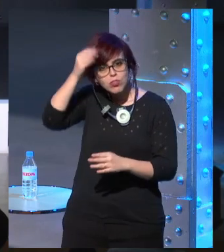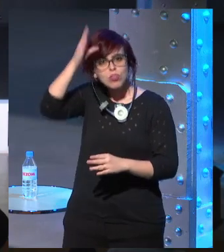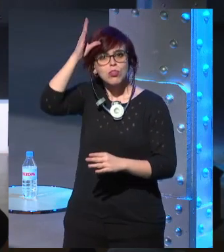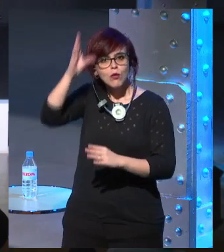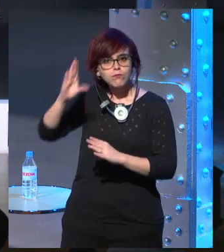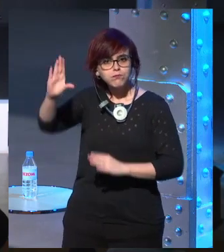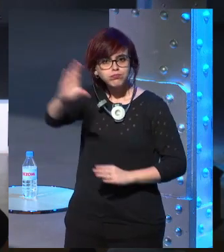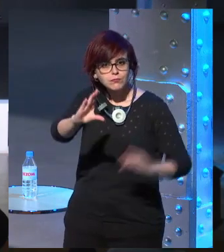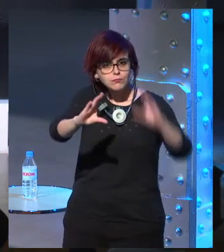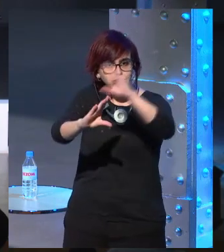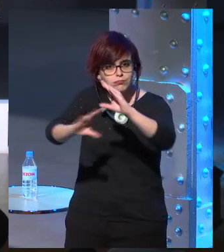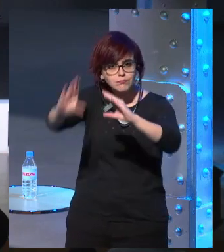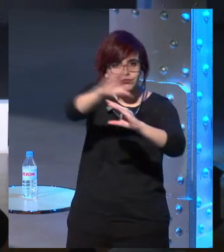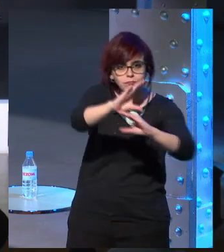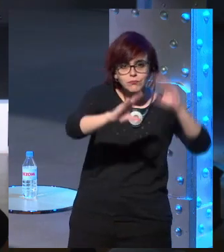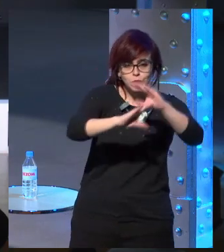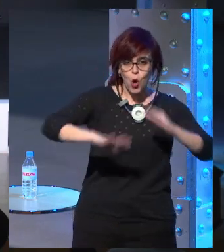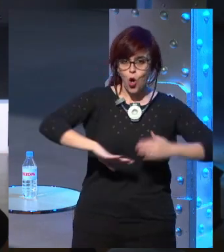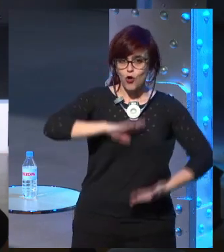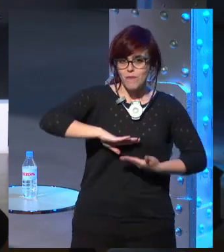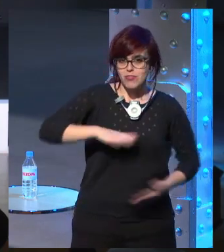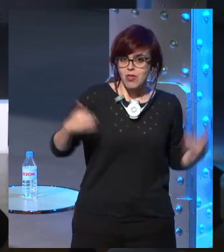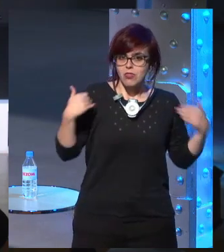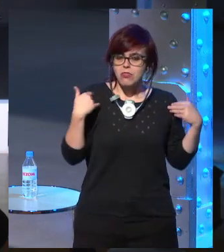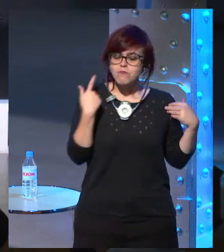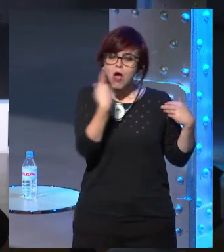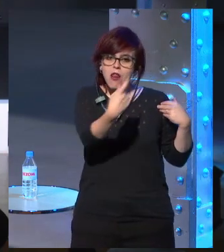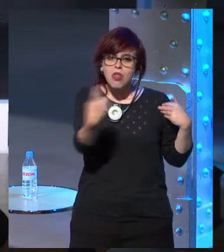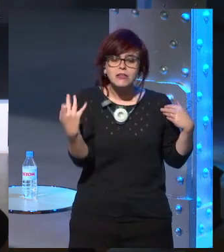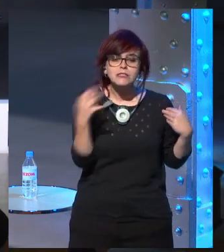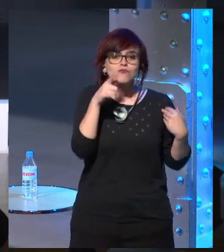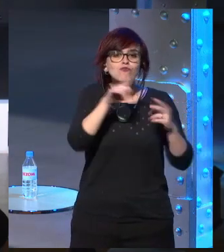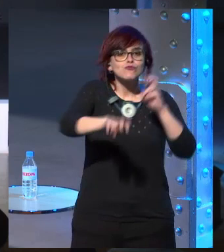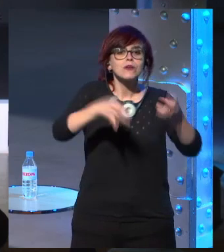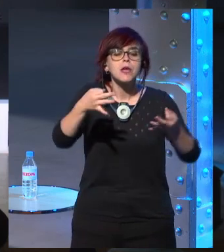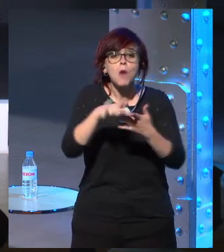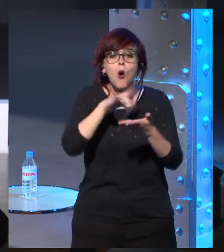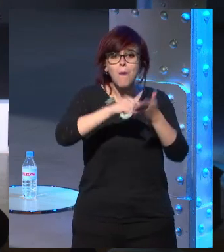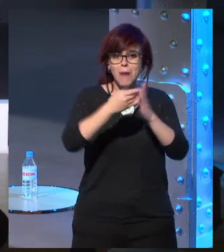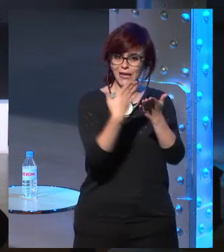the future, we won't be thinking about curriculum as we currently do. What about diplomas?